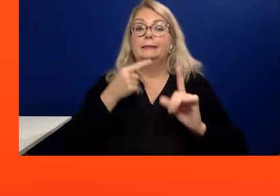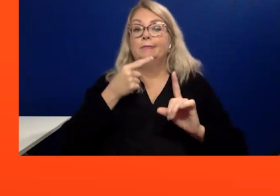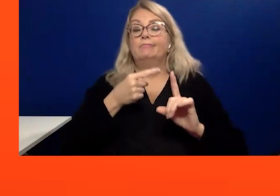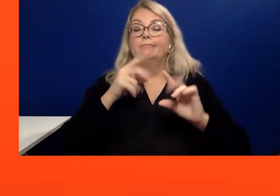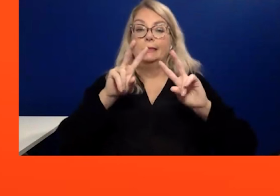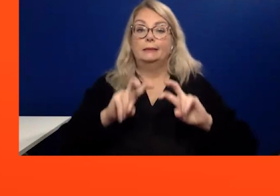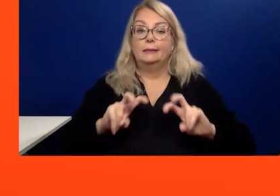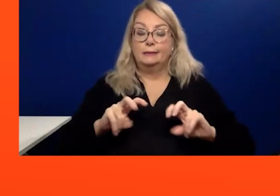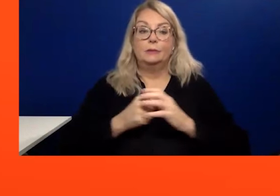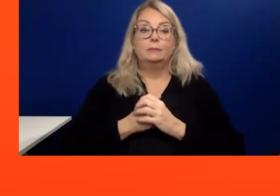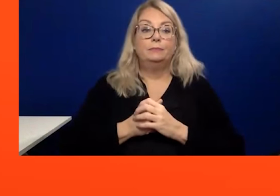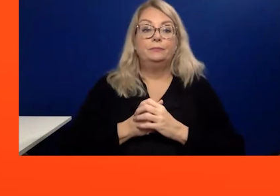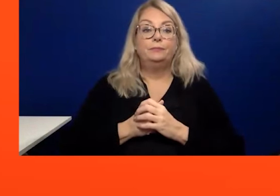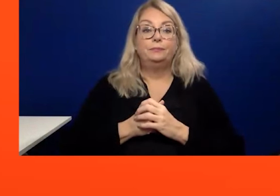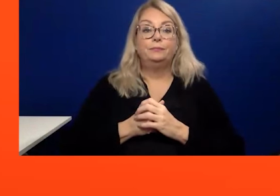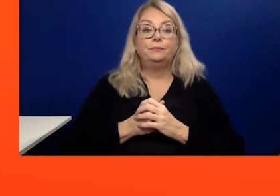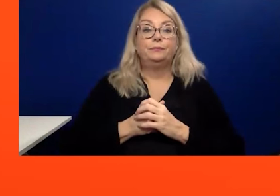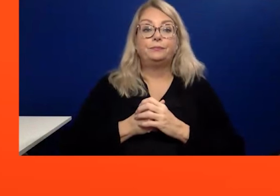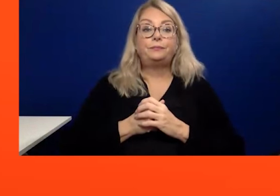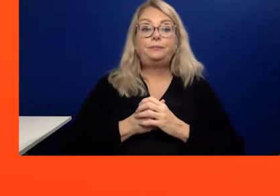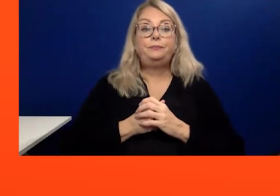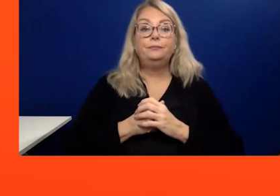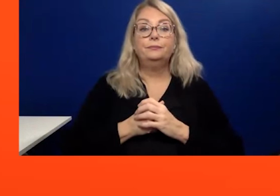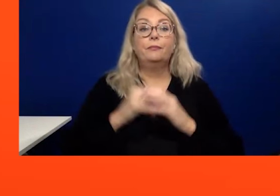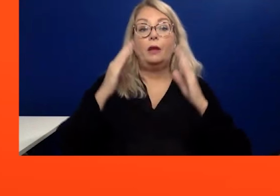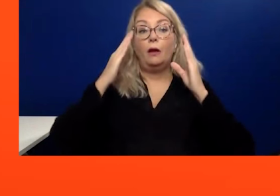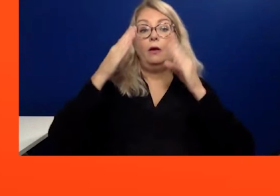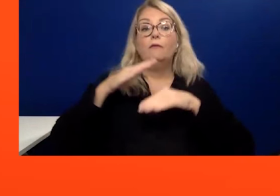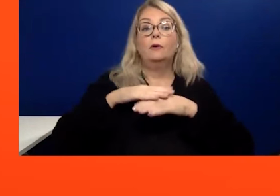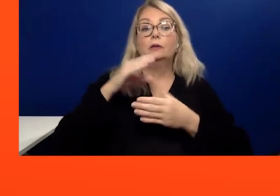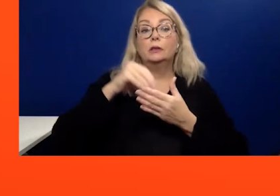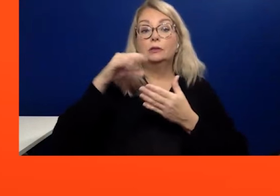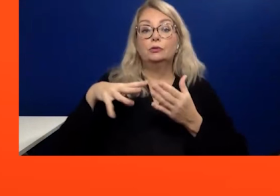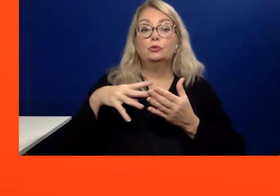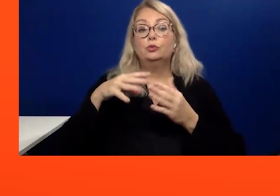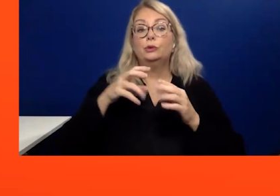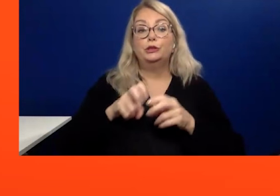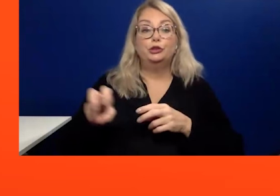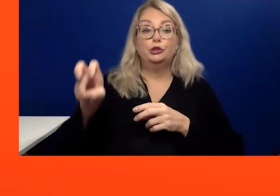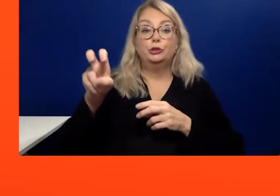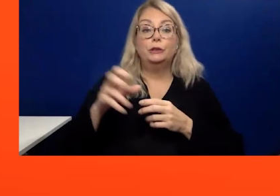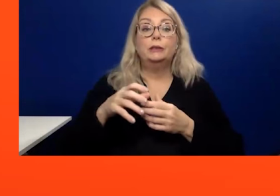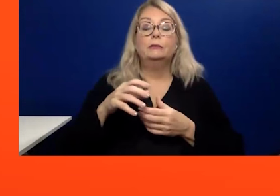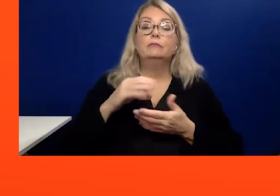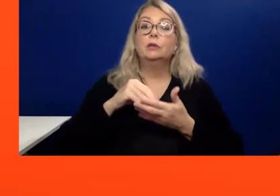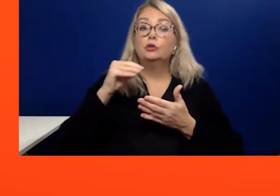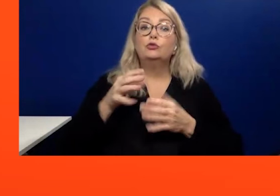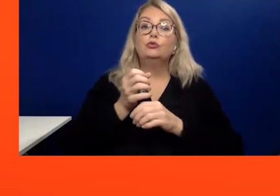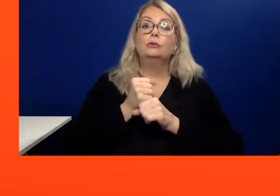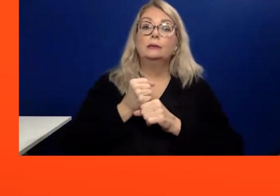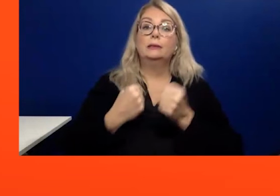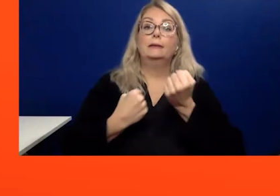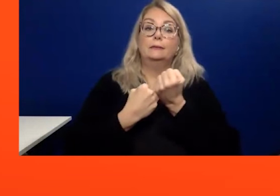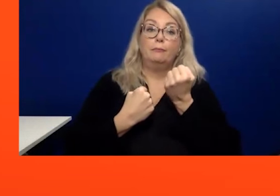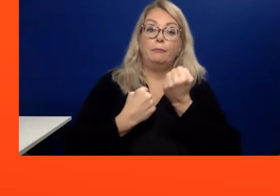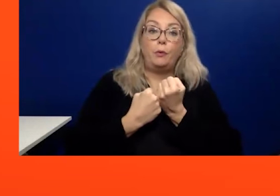Focus on the student learning journey. Now, this is one thing I saw at WGU. Students are given support throughout their journey, but a